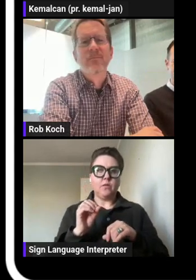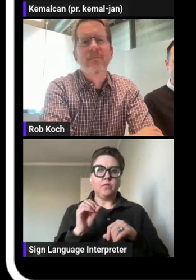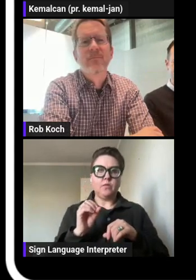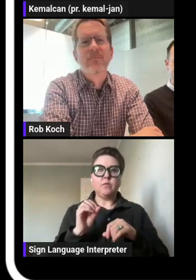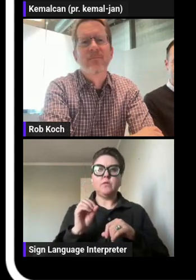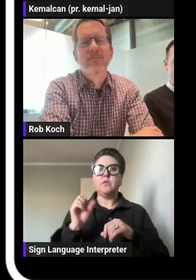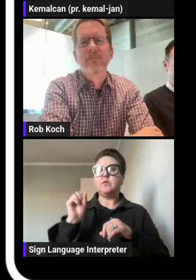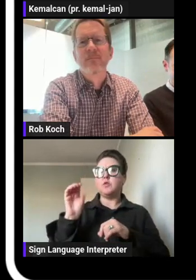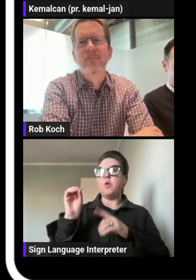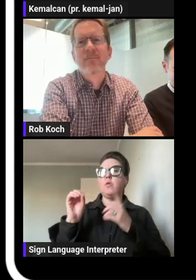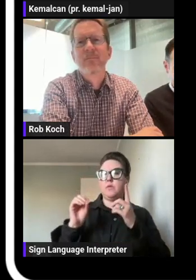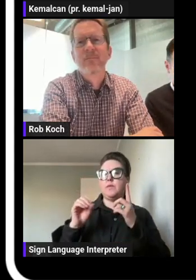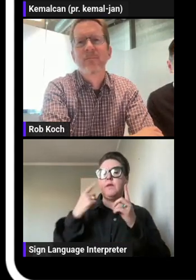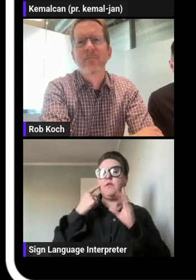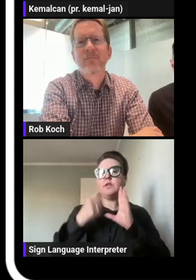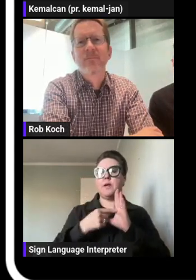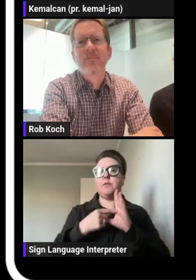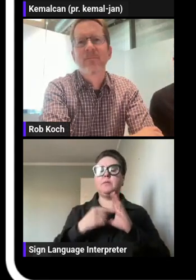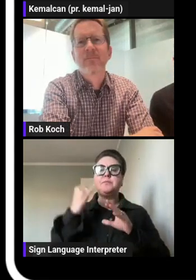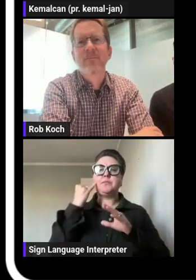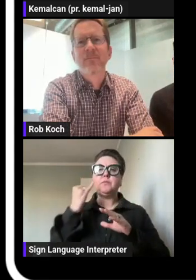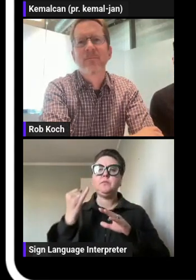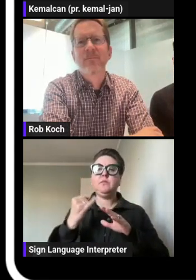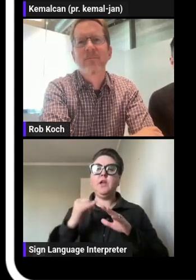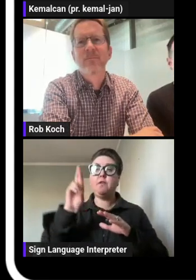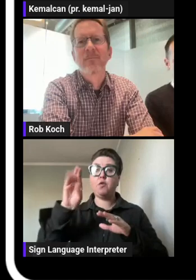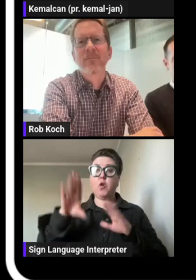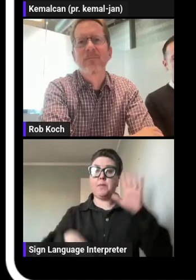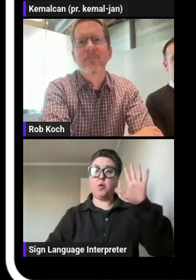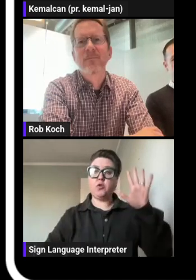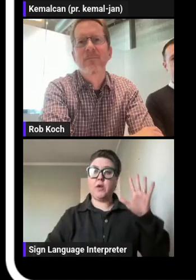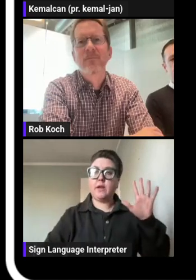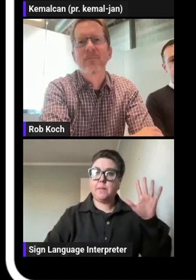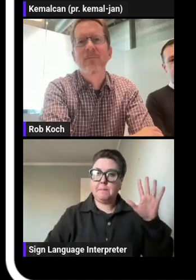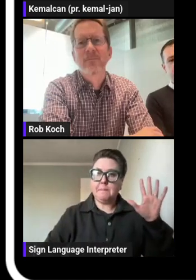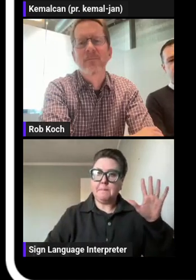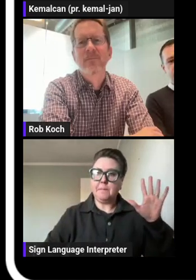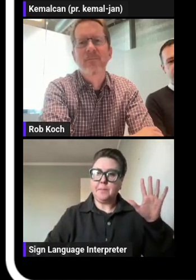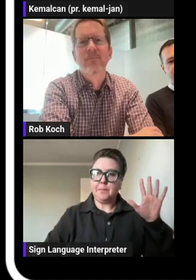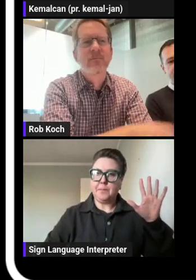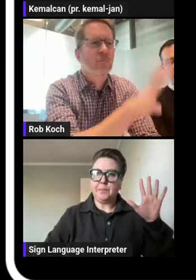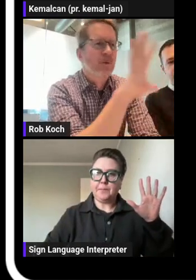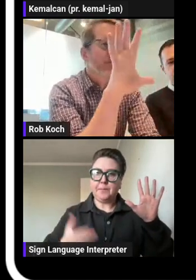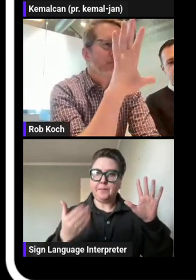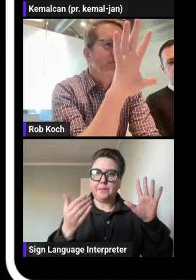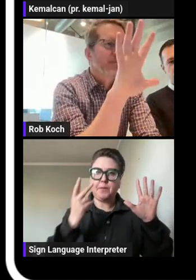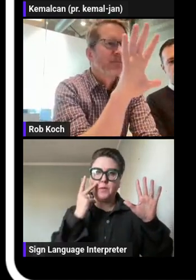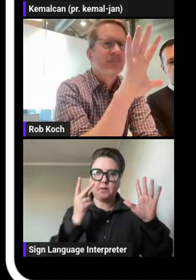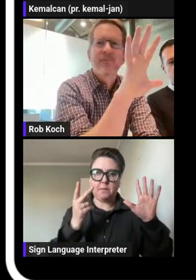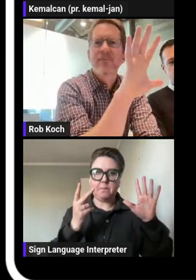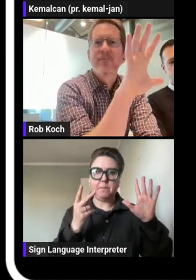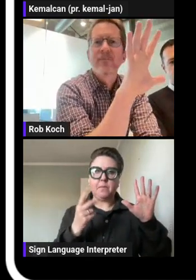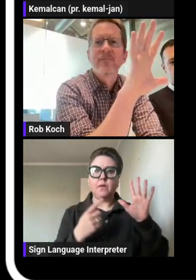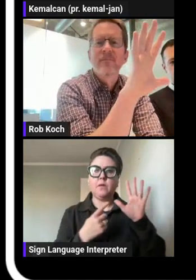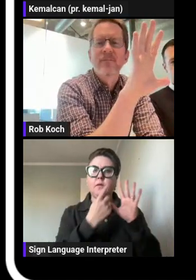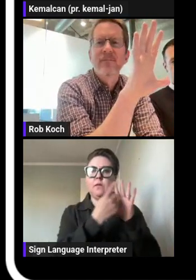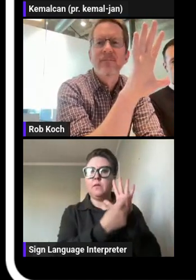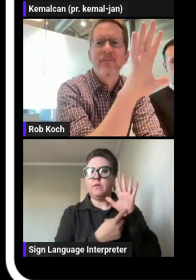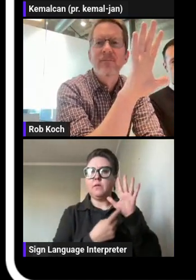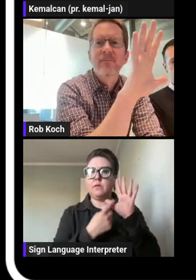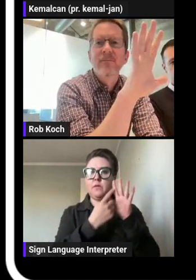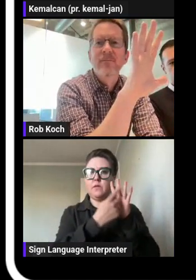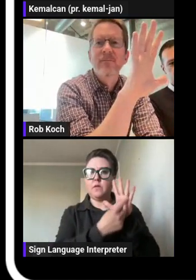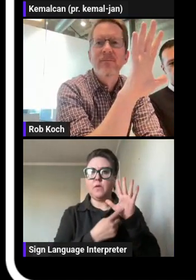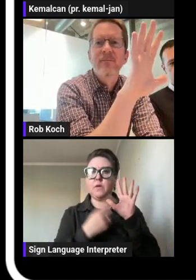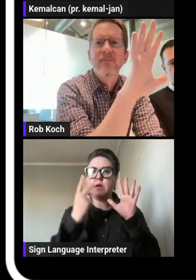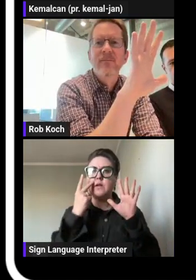Yeah. So like if Rob holds his hand up again, and we see the points, right? See